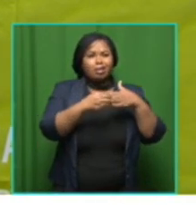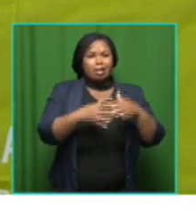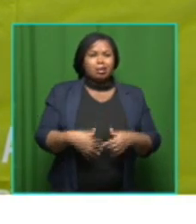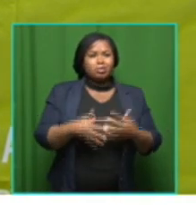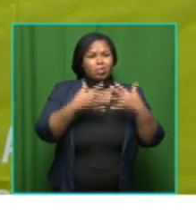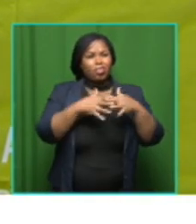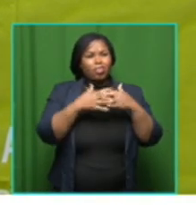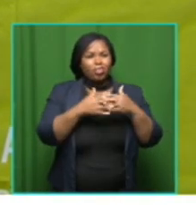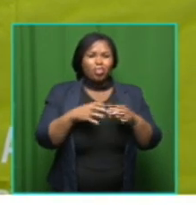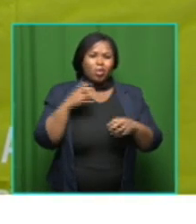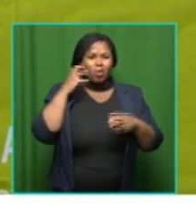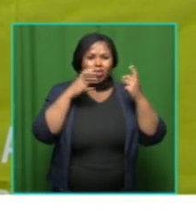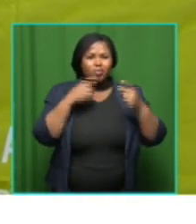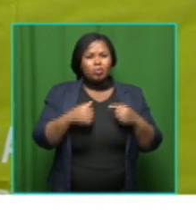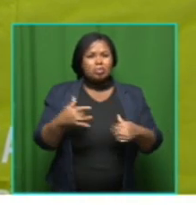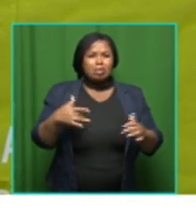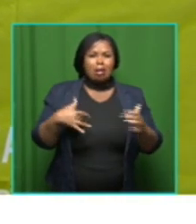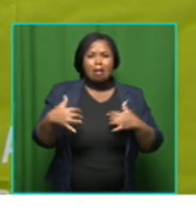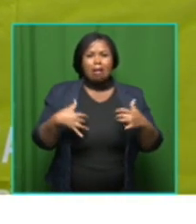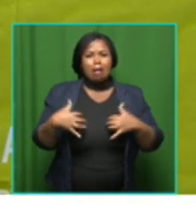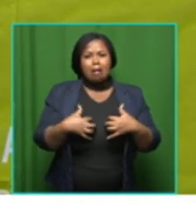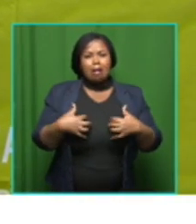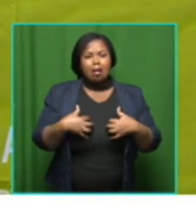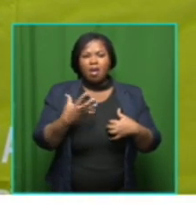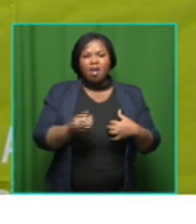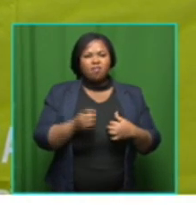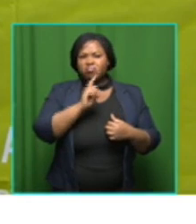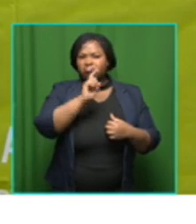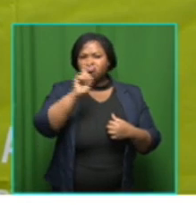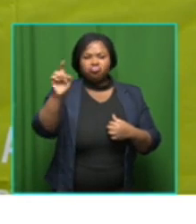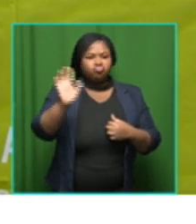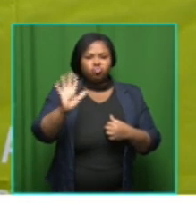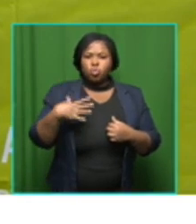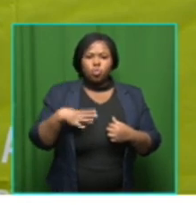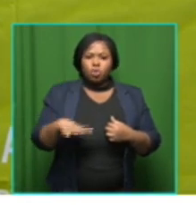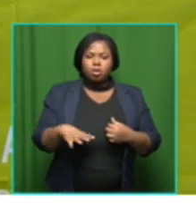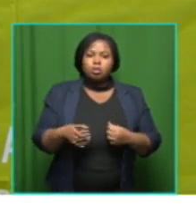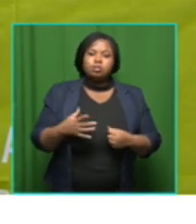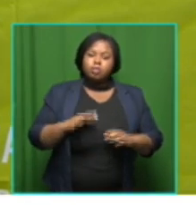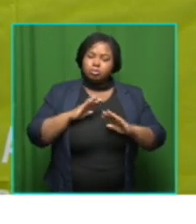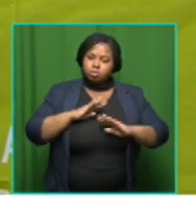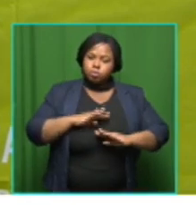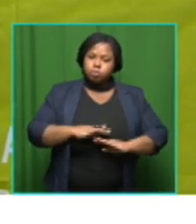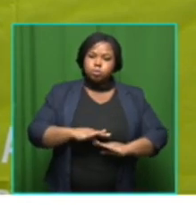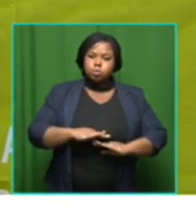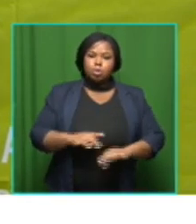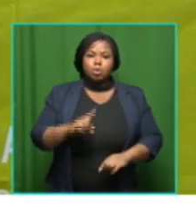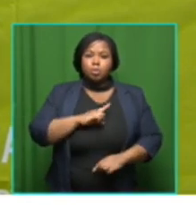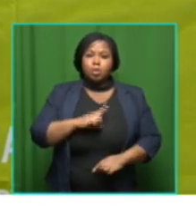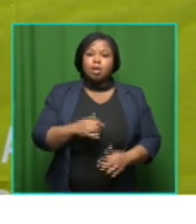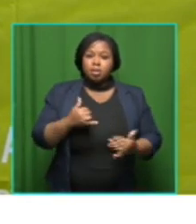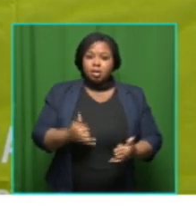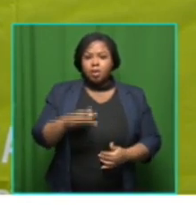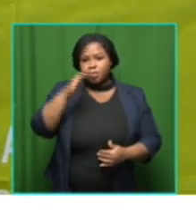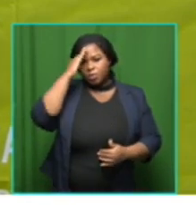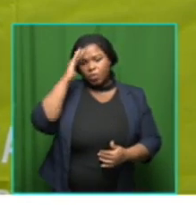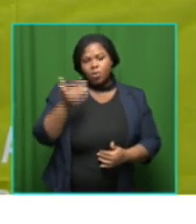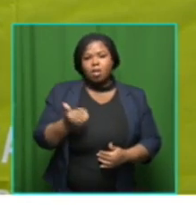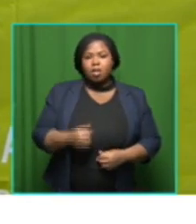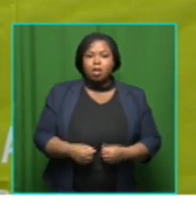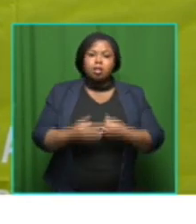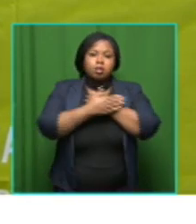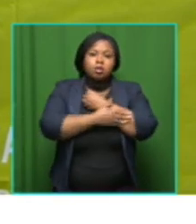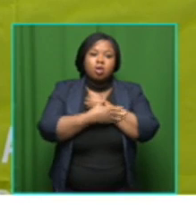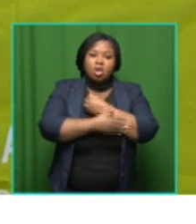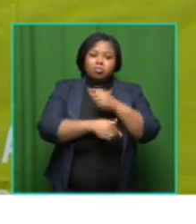In this case, we actually have to face up to the fact that this COVID-19 is rising in all the countries, and